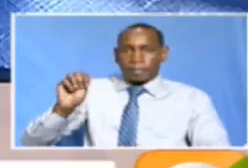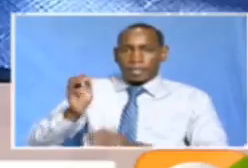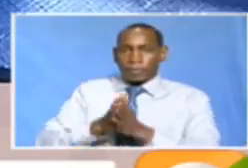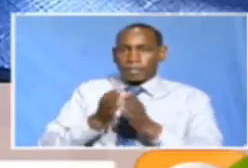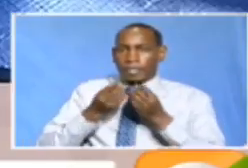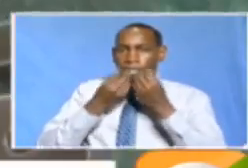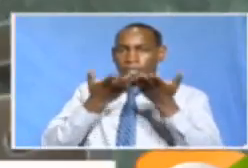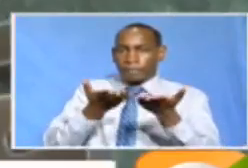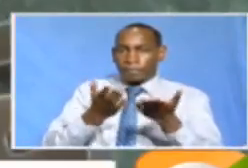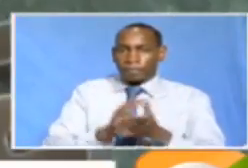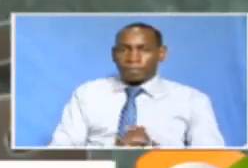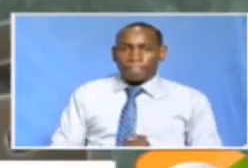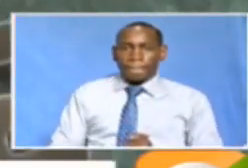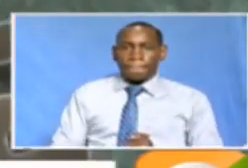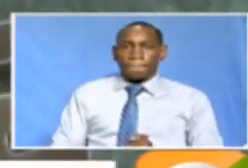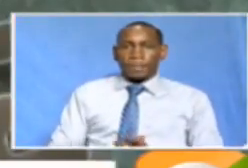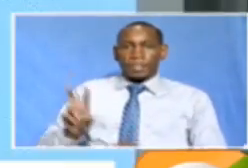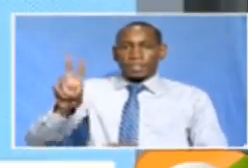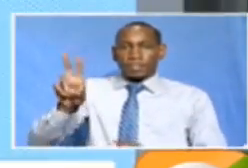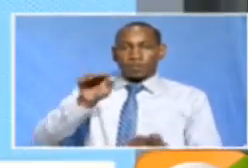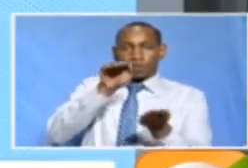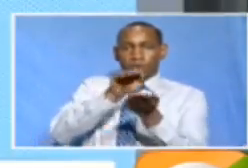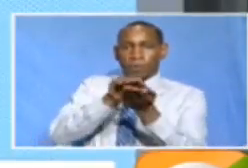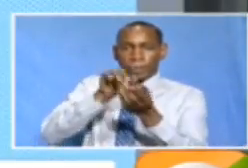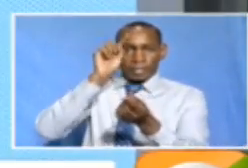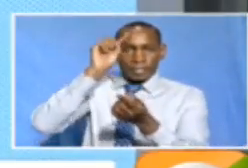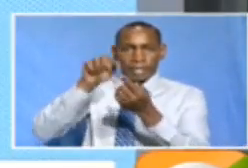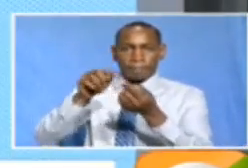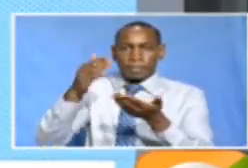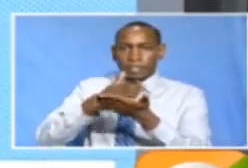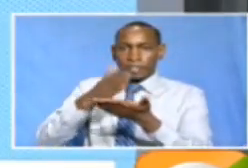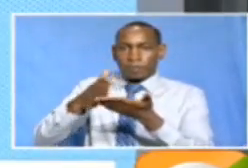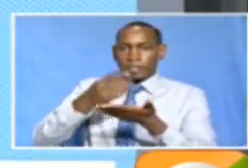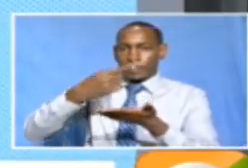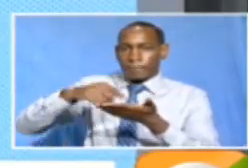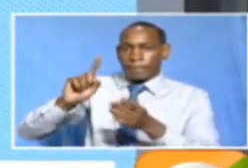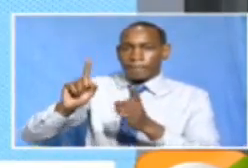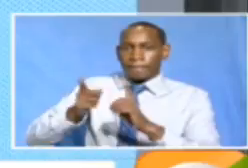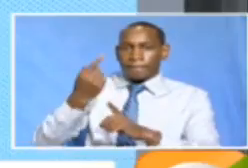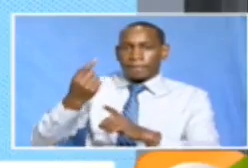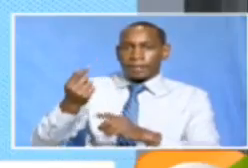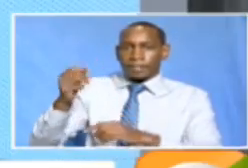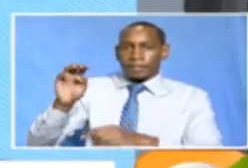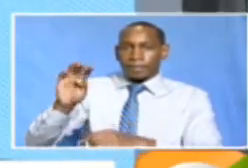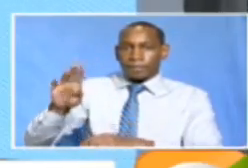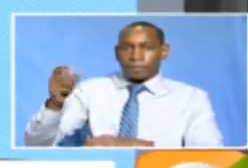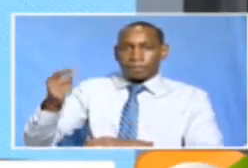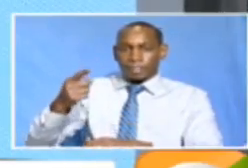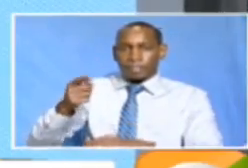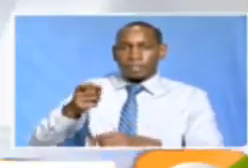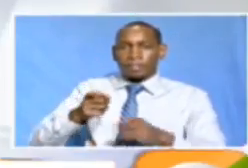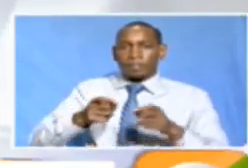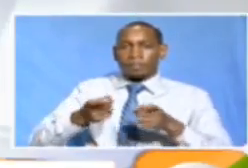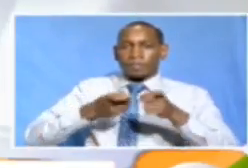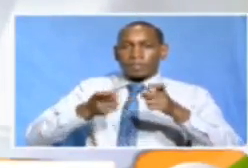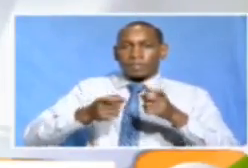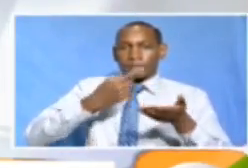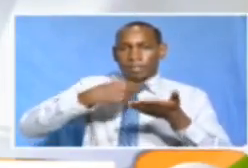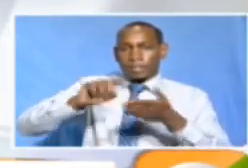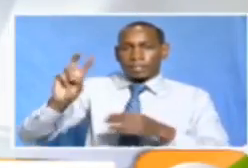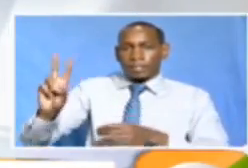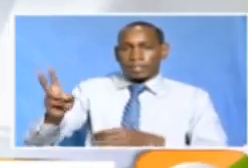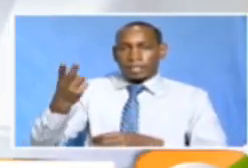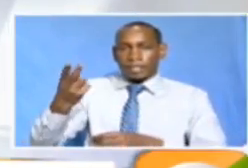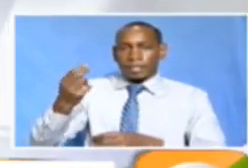details. The two banks aim to get shareholding approval in the first quarter of 2019, regulatory approval in the second